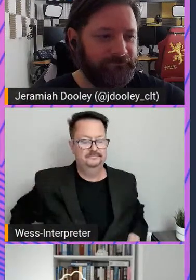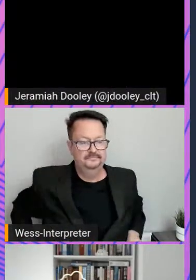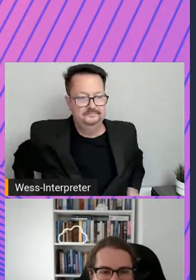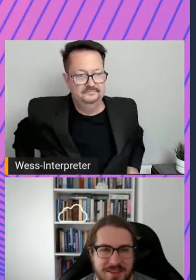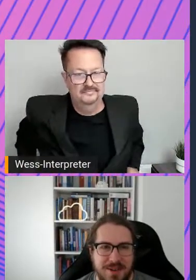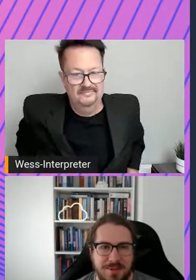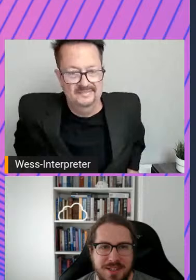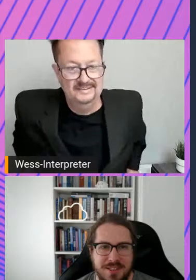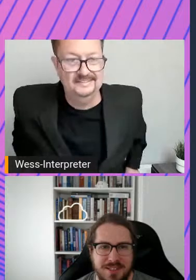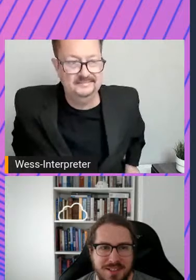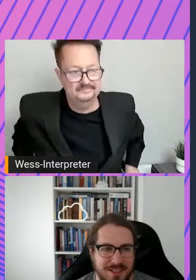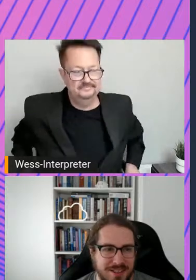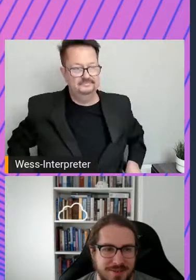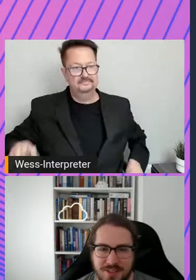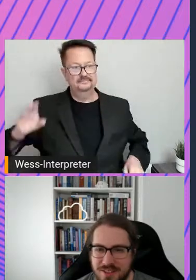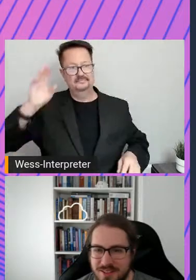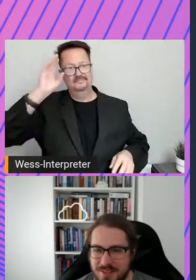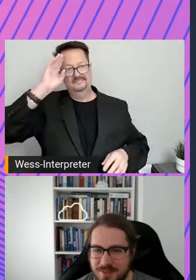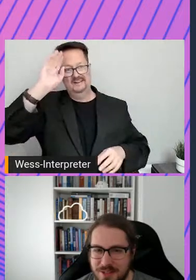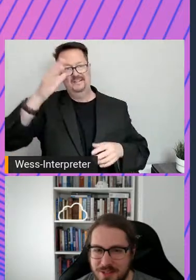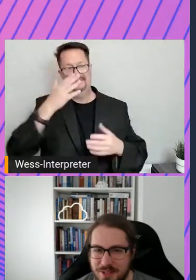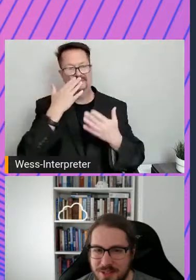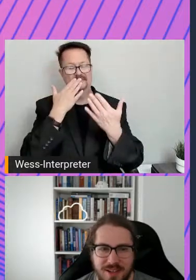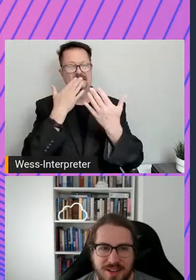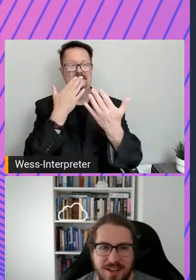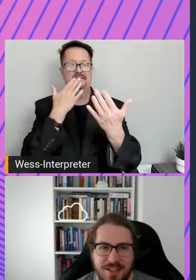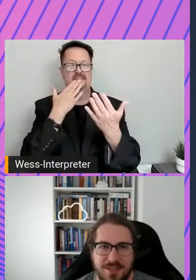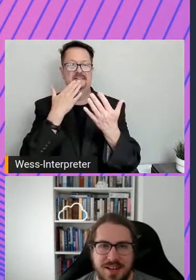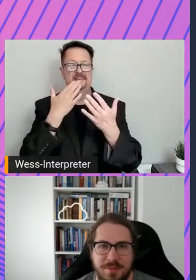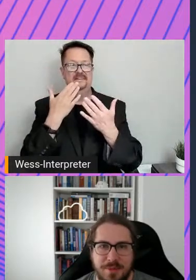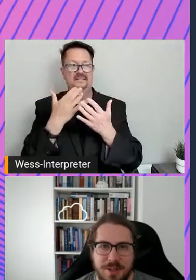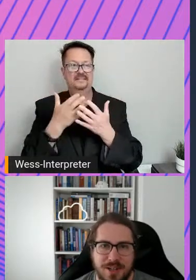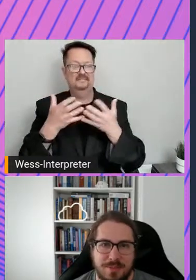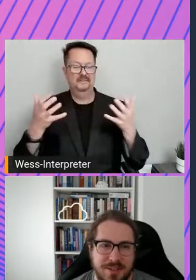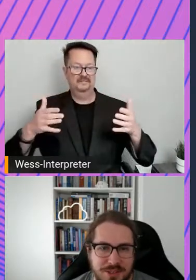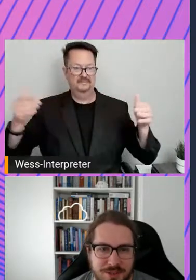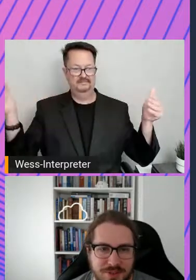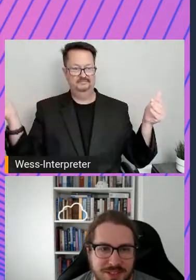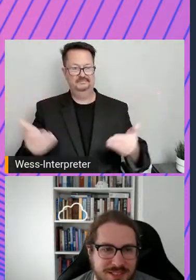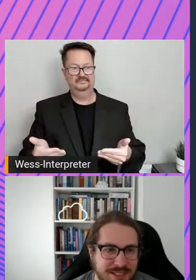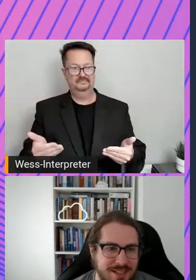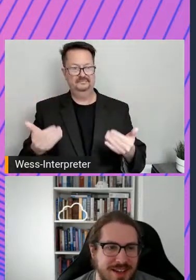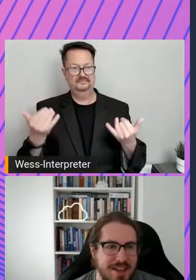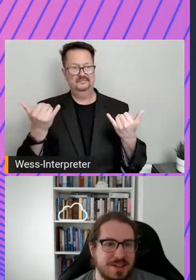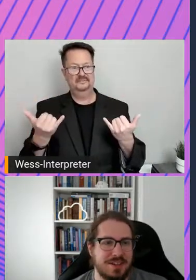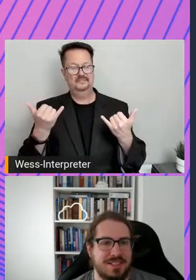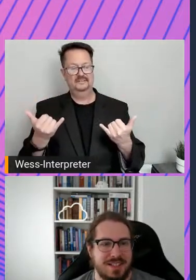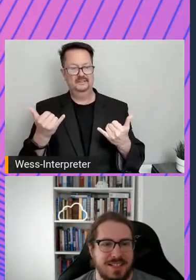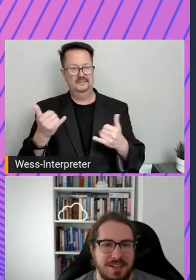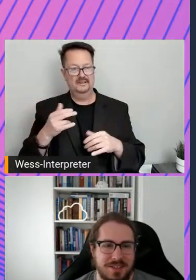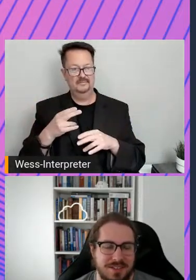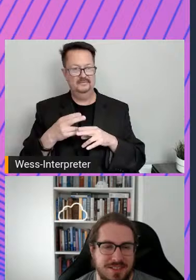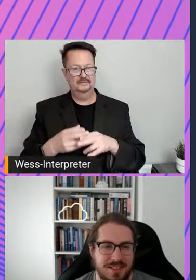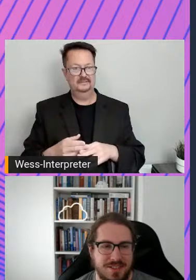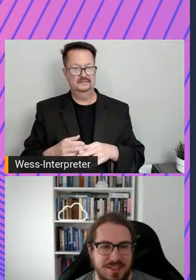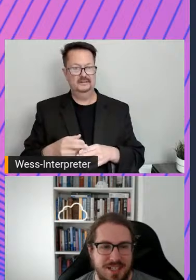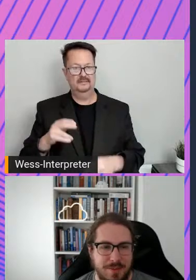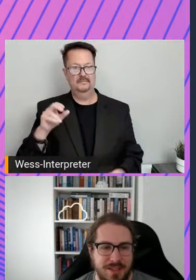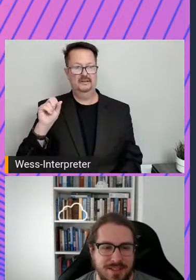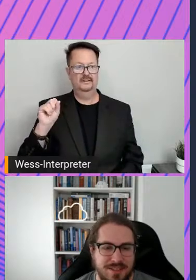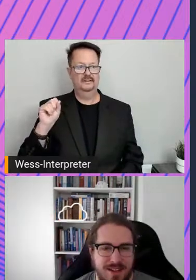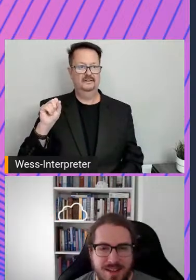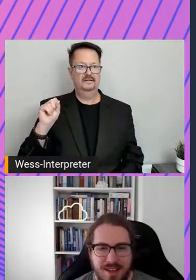Hello, thank you very much for the intro. So today I'm going to be talking about serverless high concurrency containers